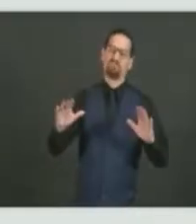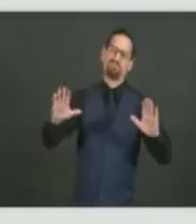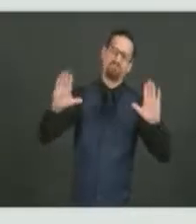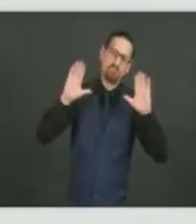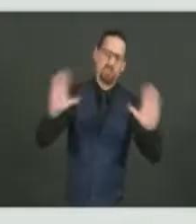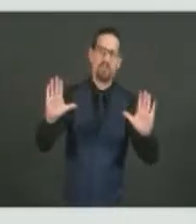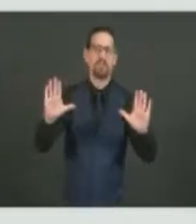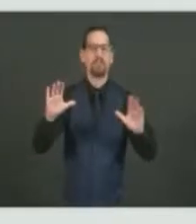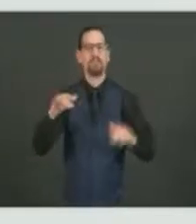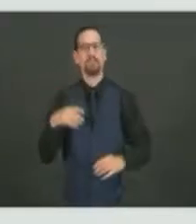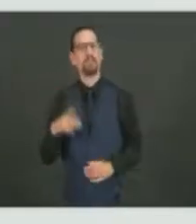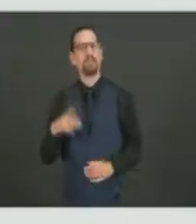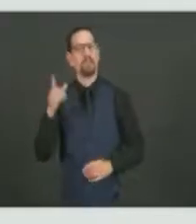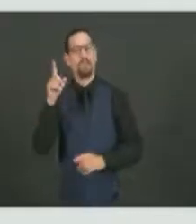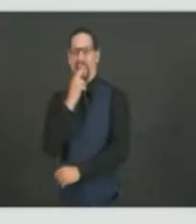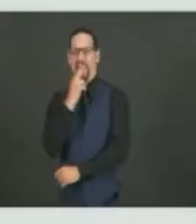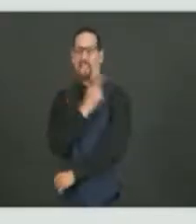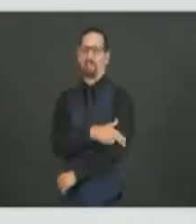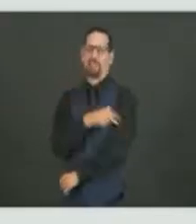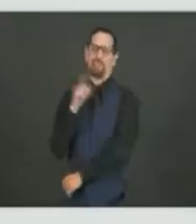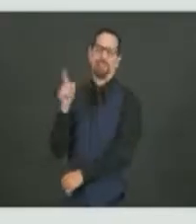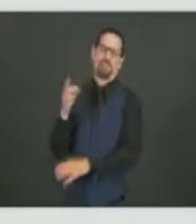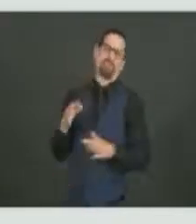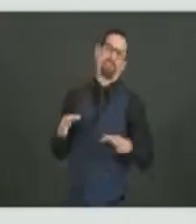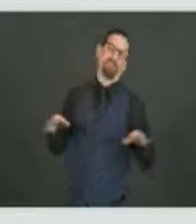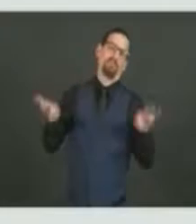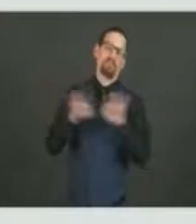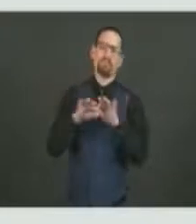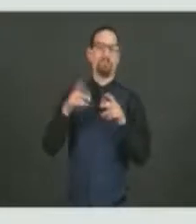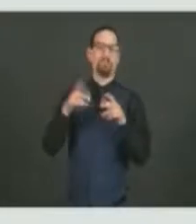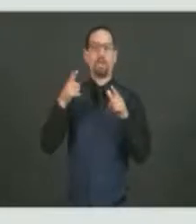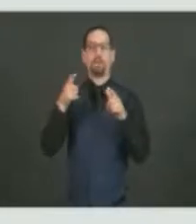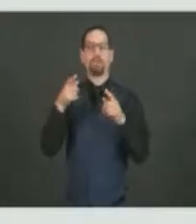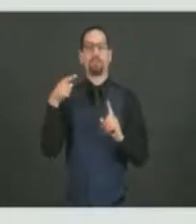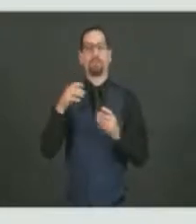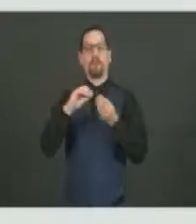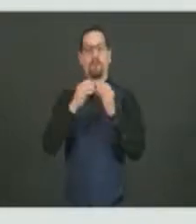our hospitalizations have been on a steady decline for a month.